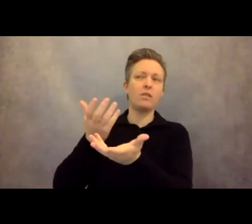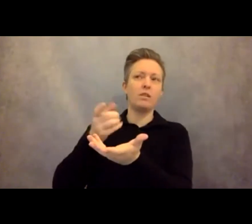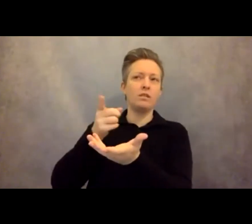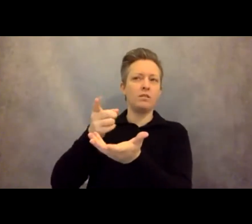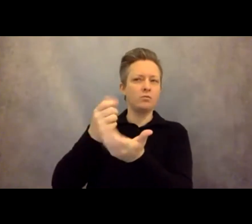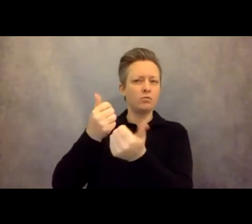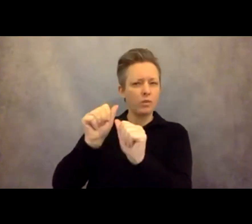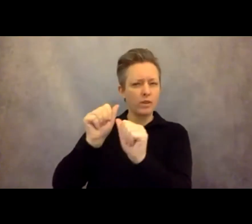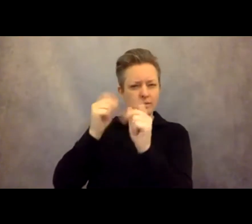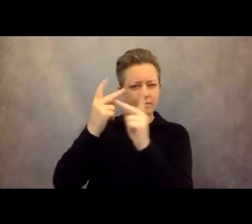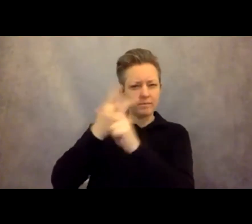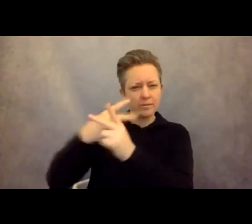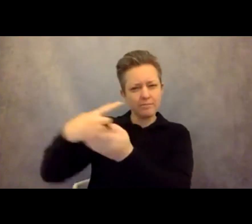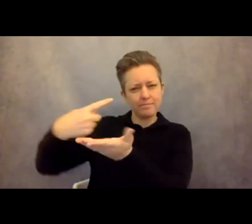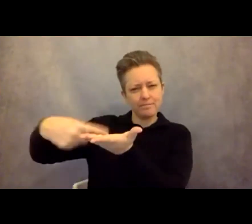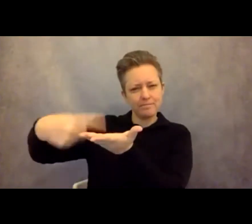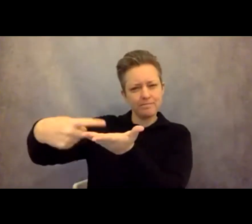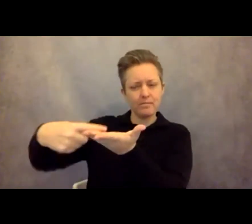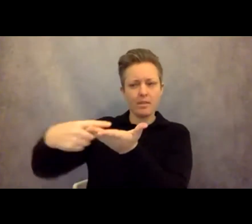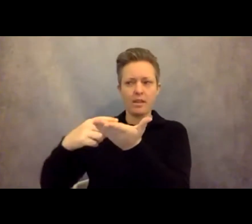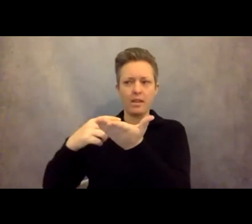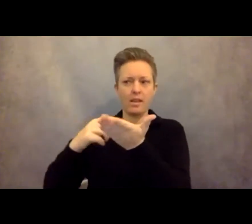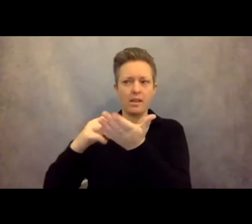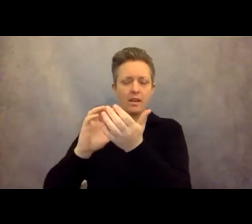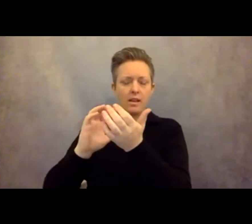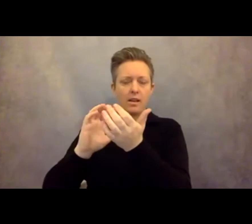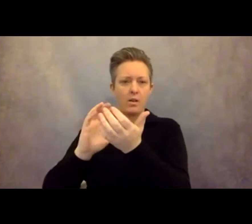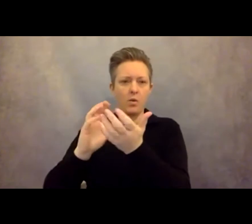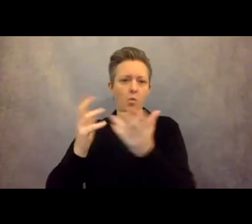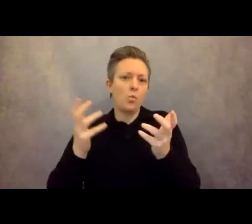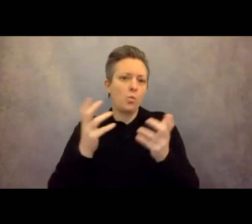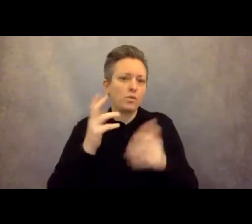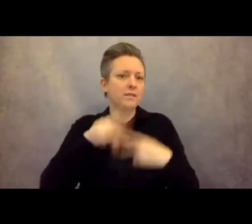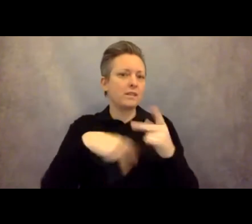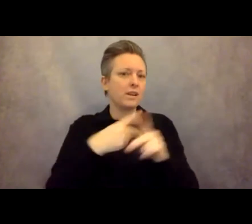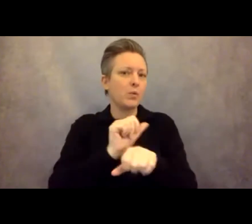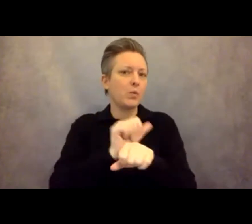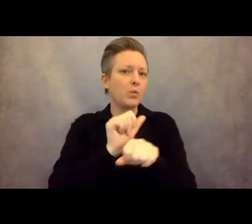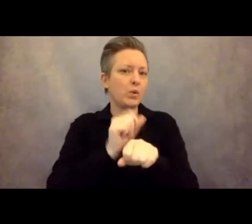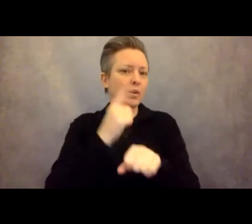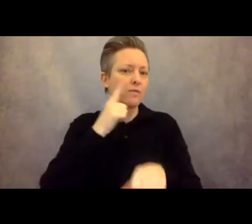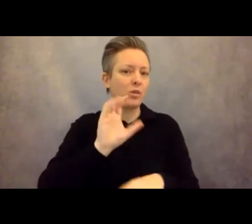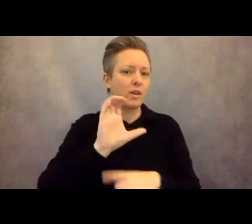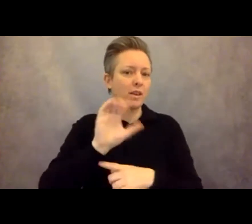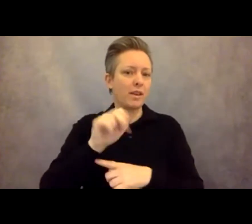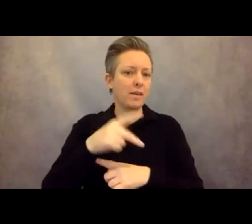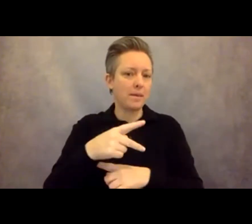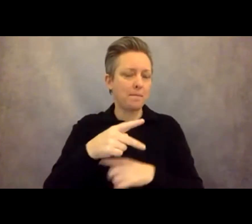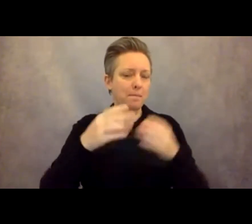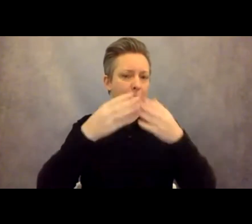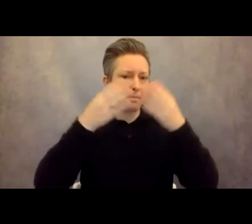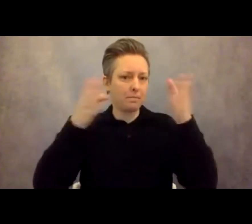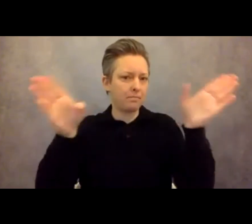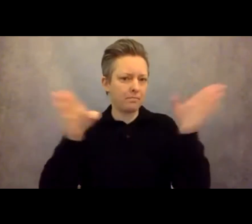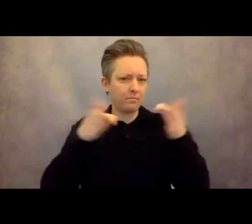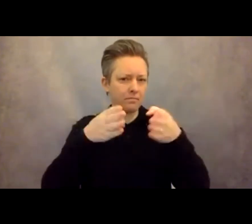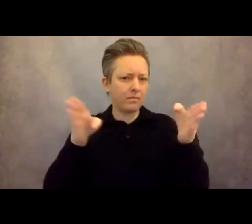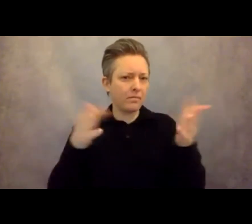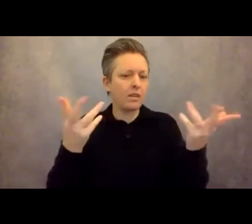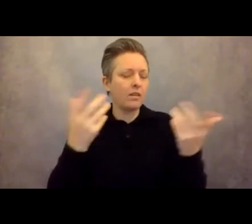what is the scope of work that they would like CAP to do moving forward. And it's part of why we started to have these webinar